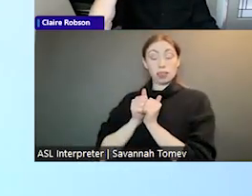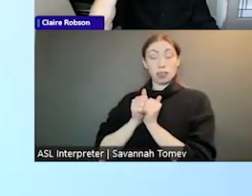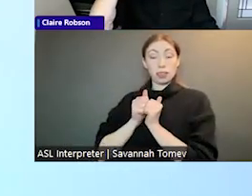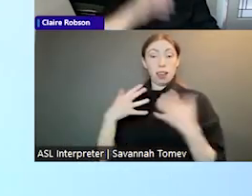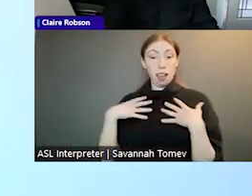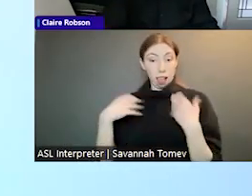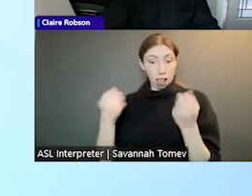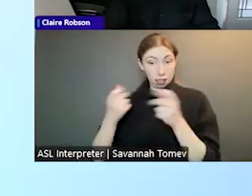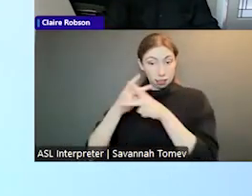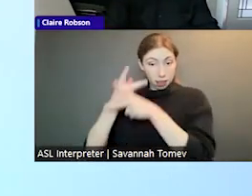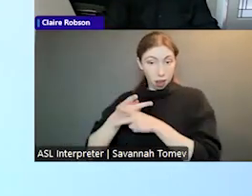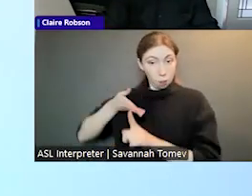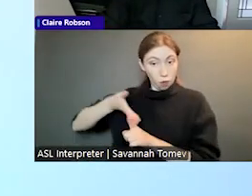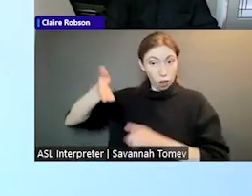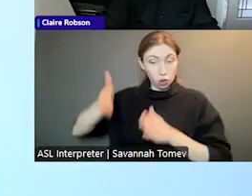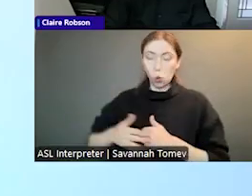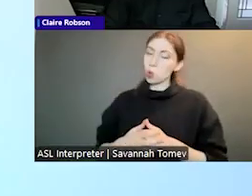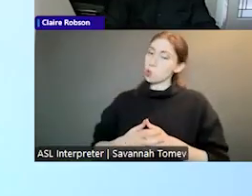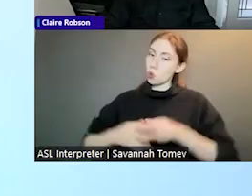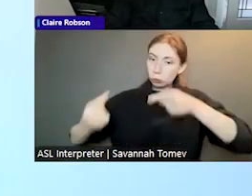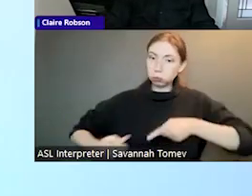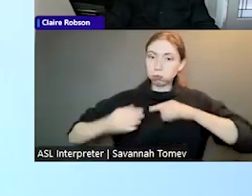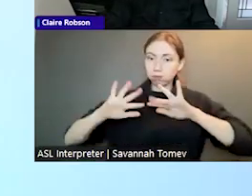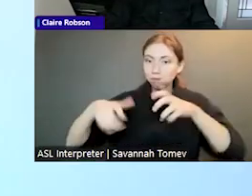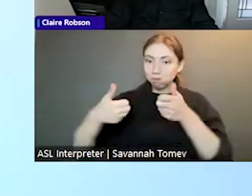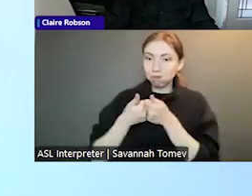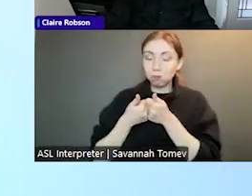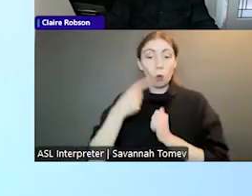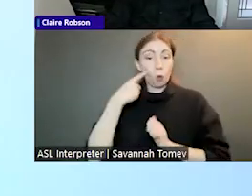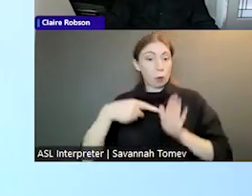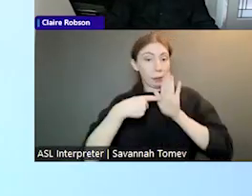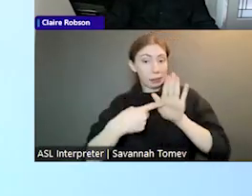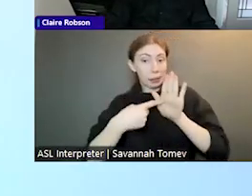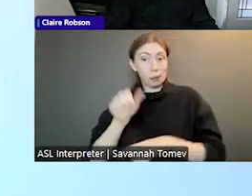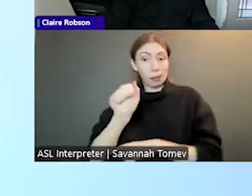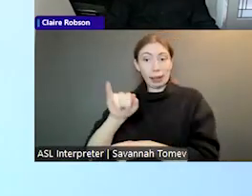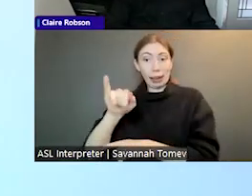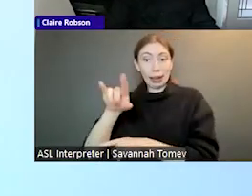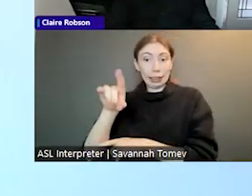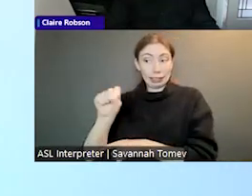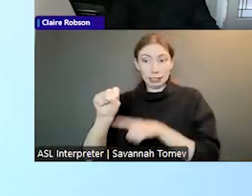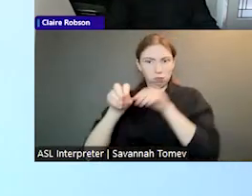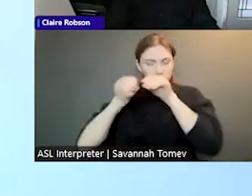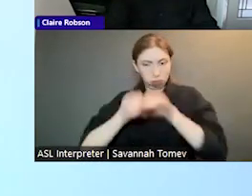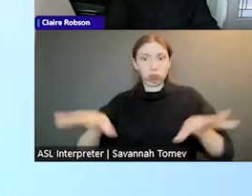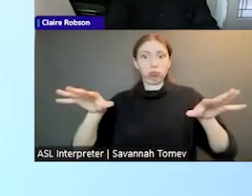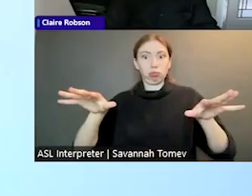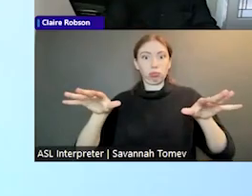Every single participant mentioned the AIDS epidemic, for example, and how we were sidelined